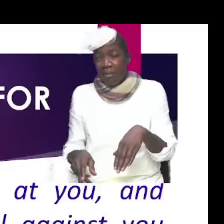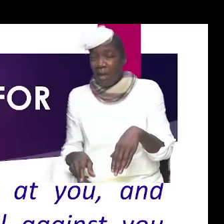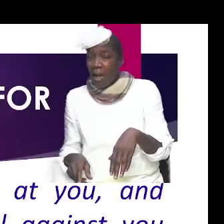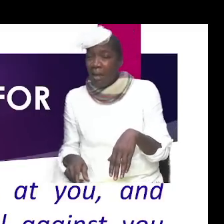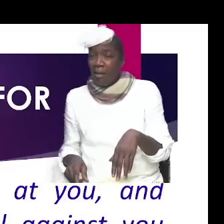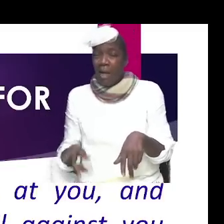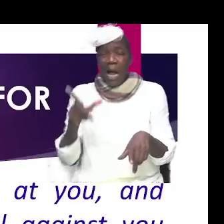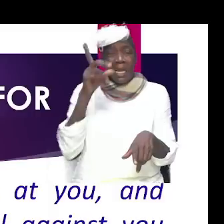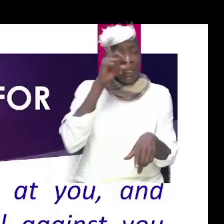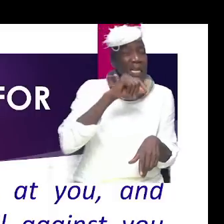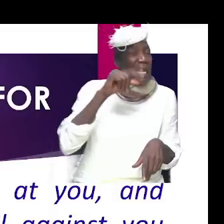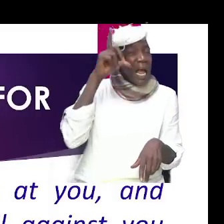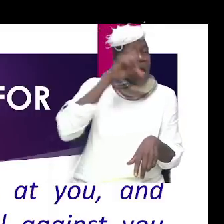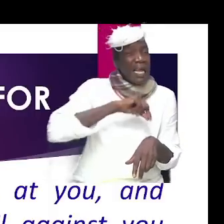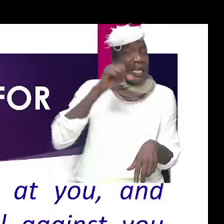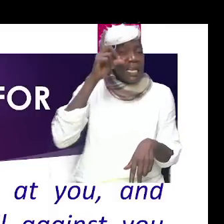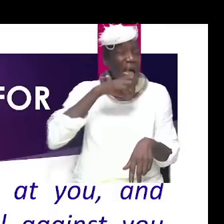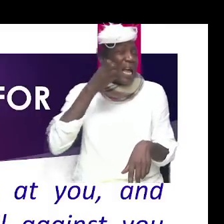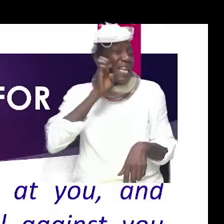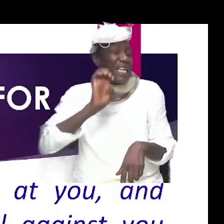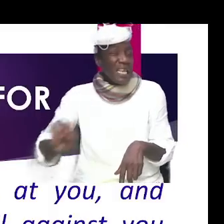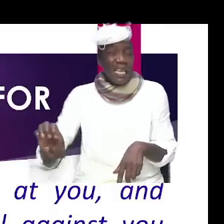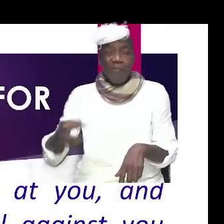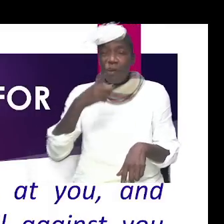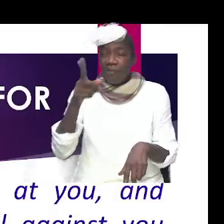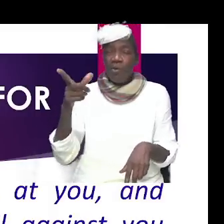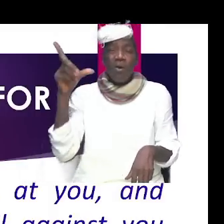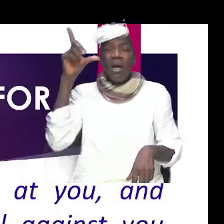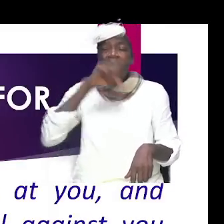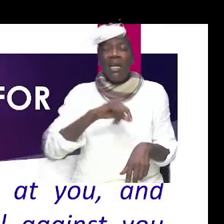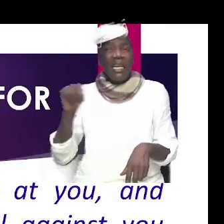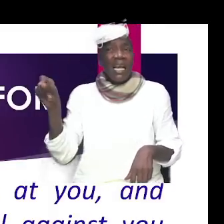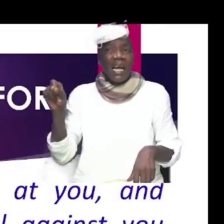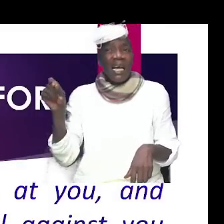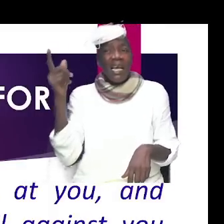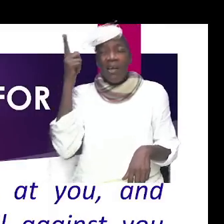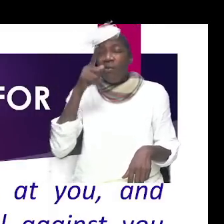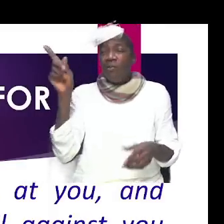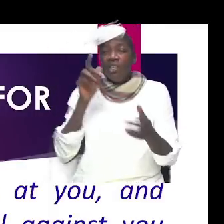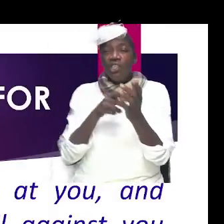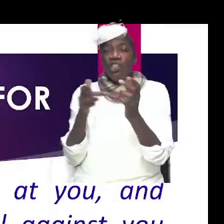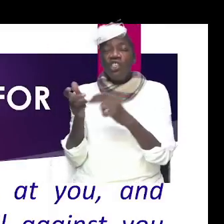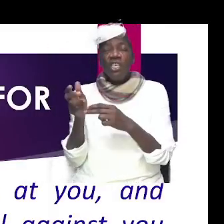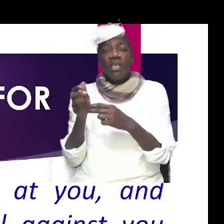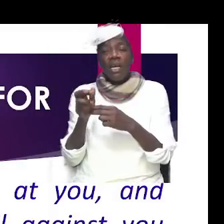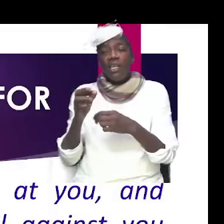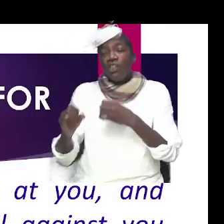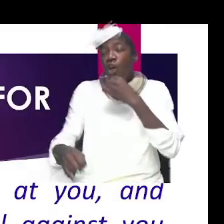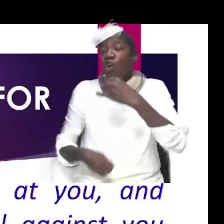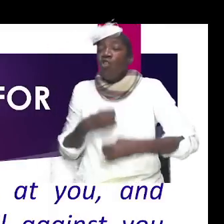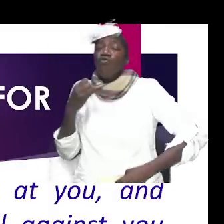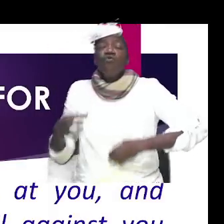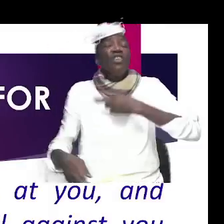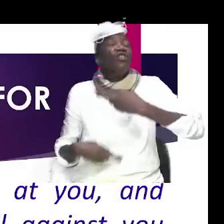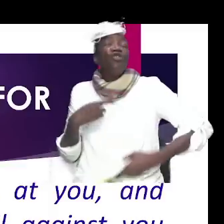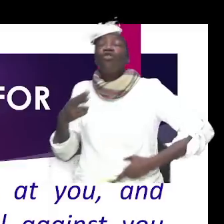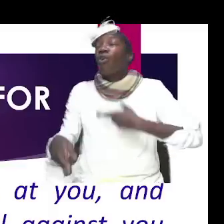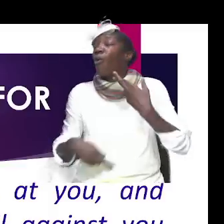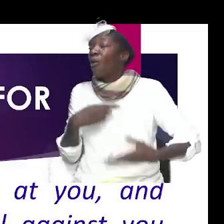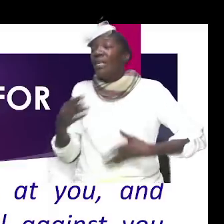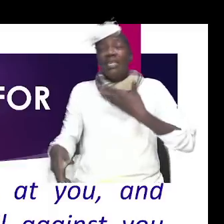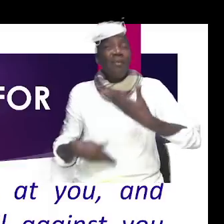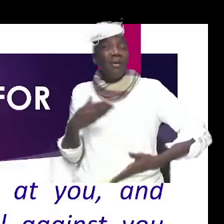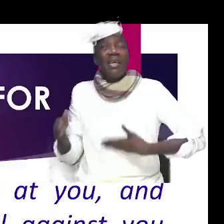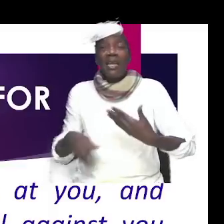manner of evil against you falsely because of me or for my name's sake. Rejoice and be glad, for